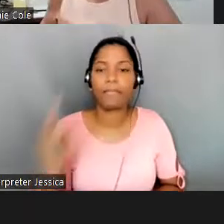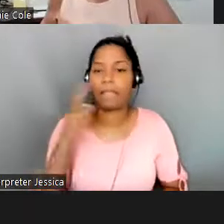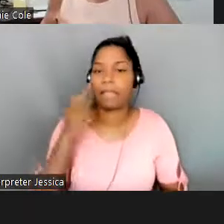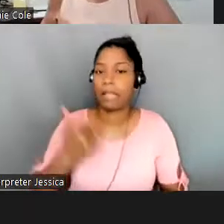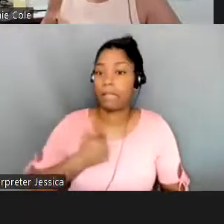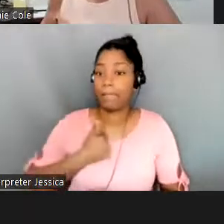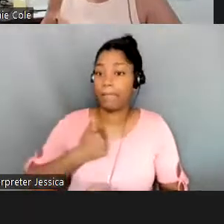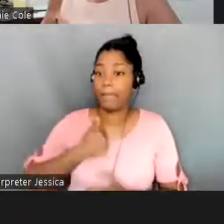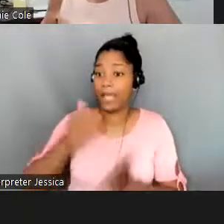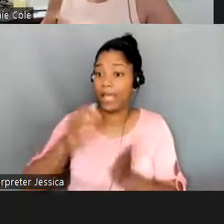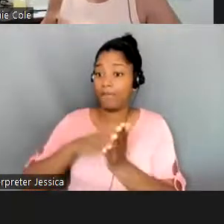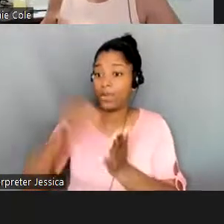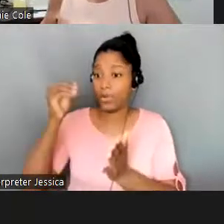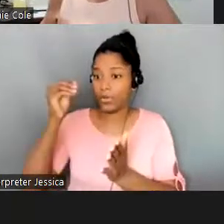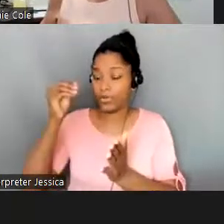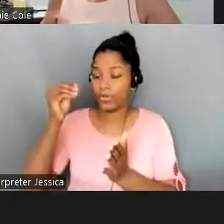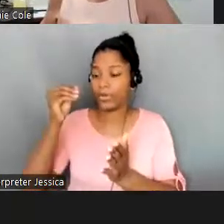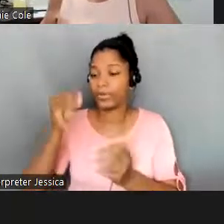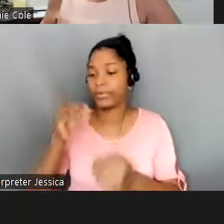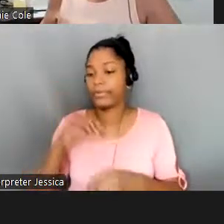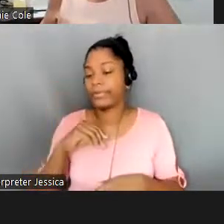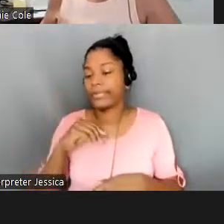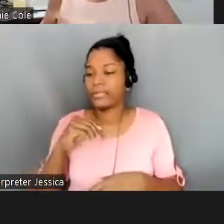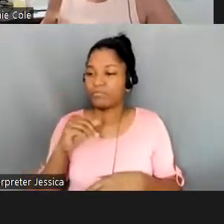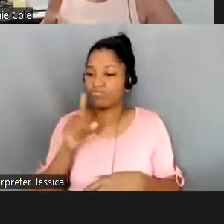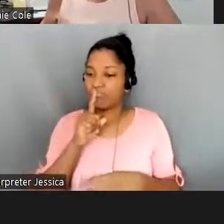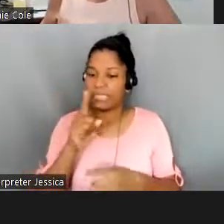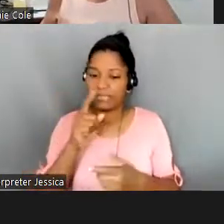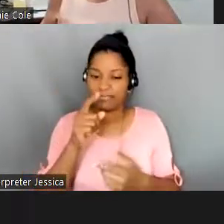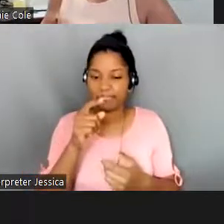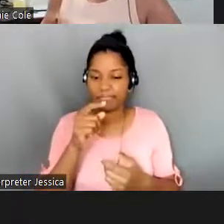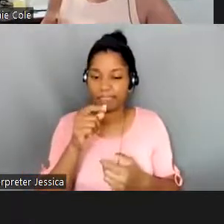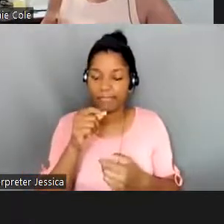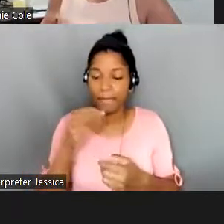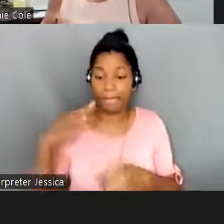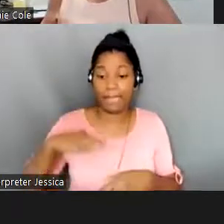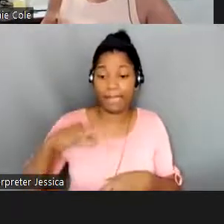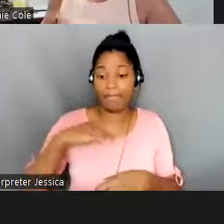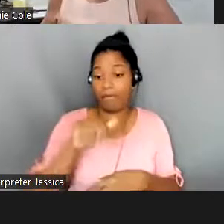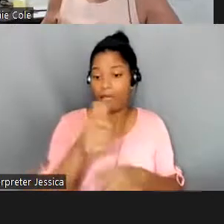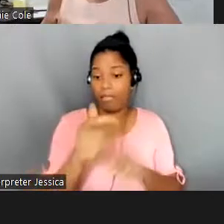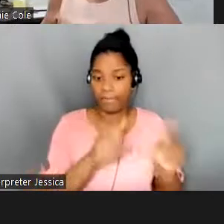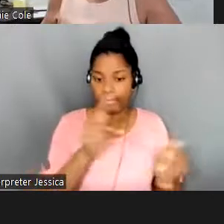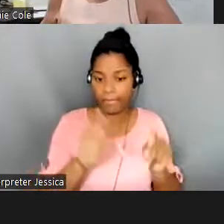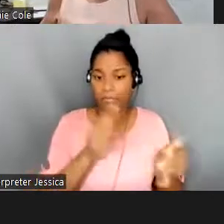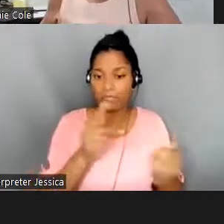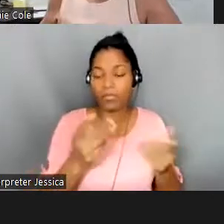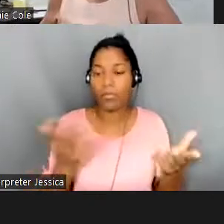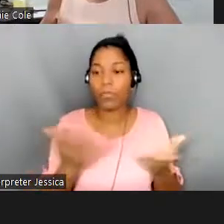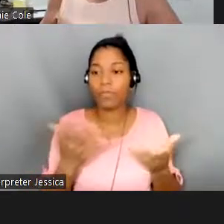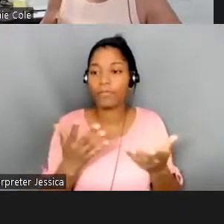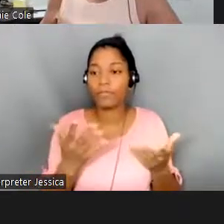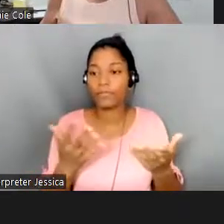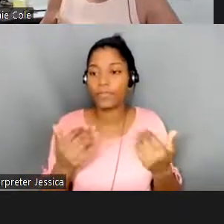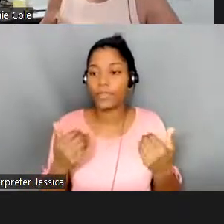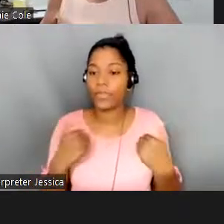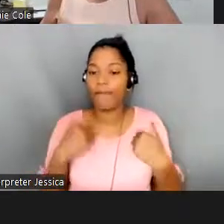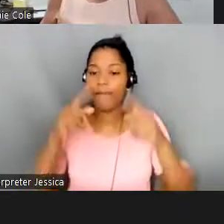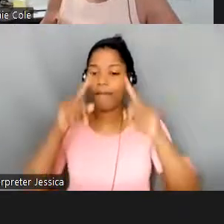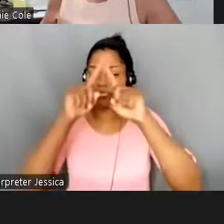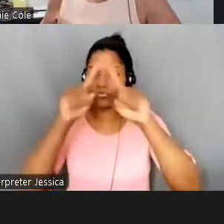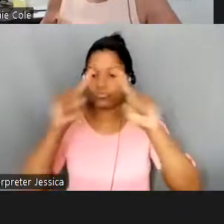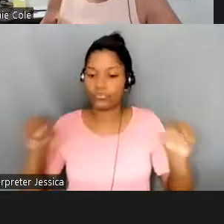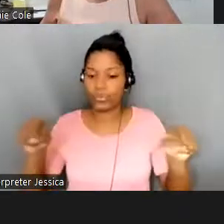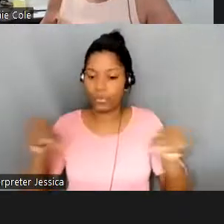that I think would be beneficial for other people interested in starting an intergenerational programming is that you have a triangle. You have the